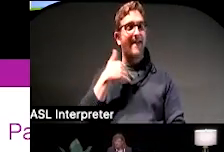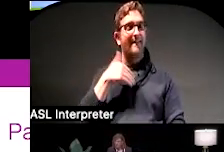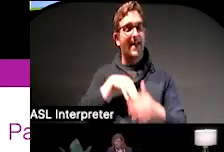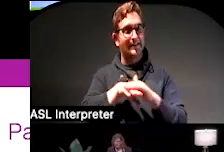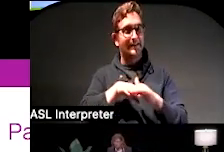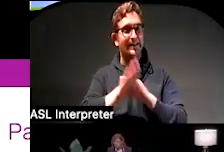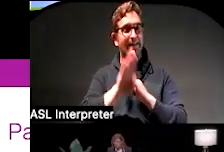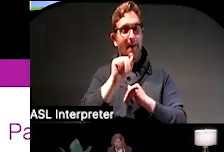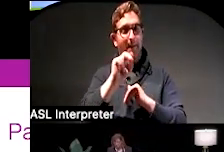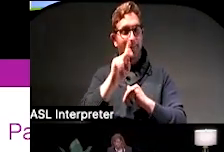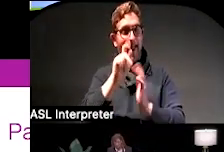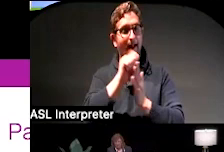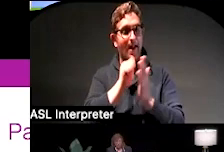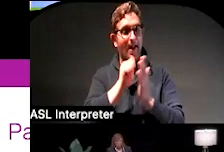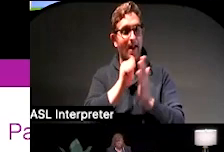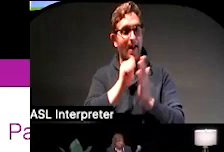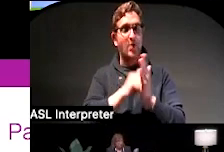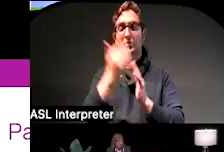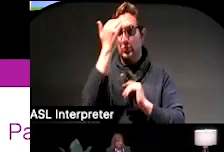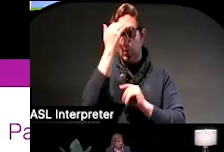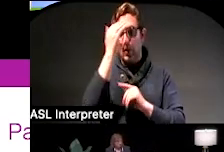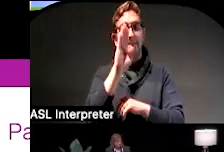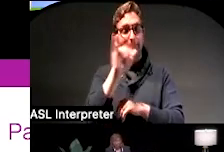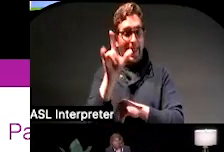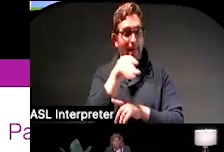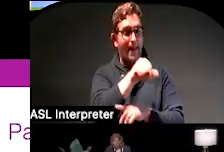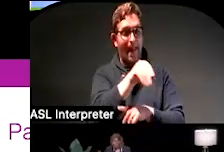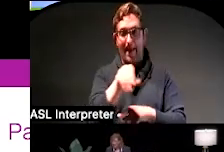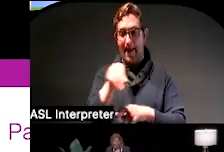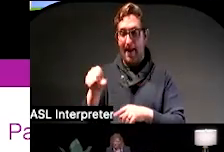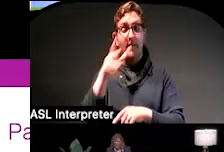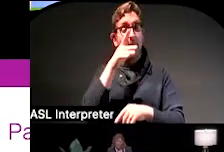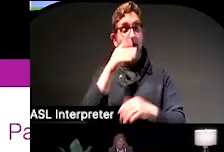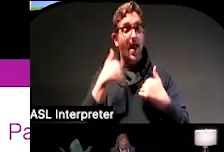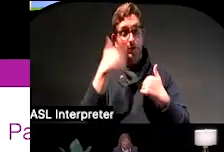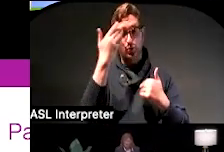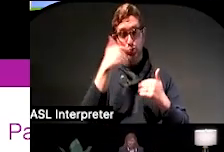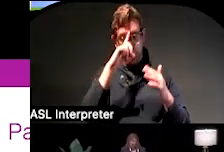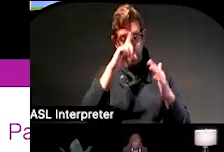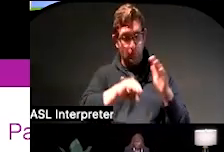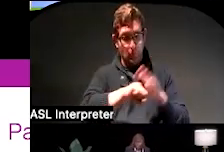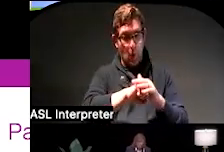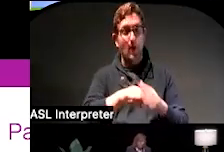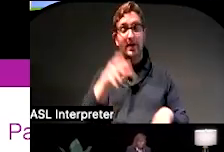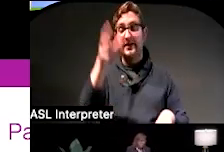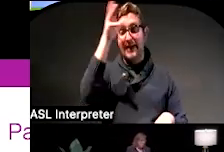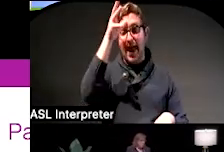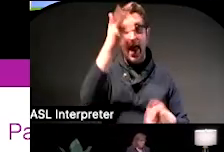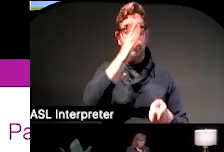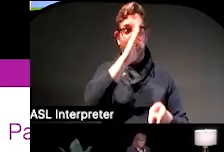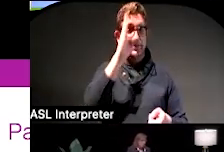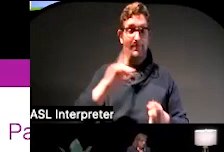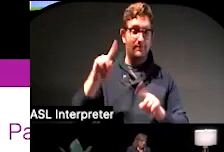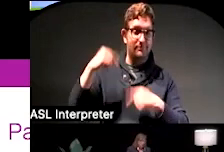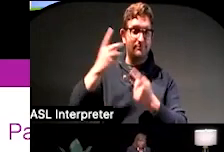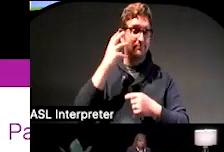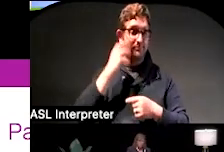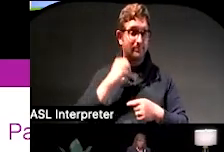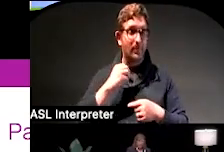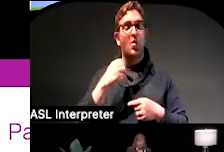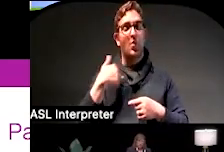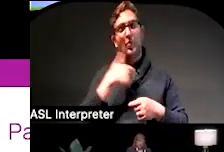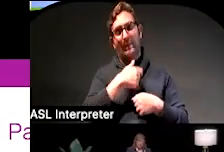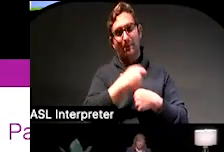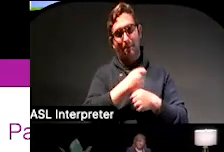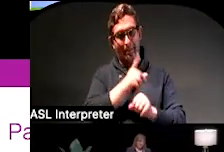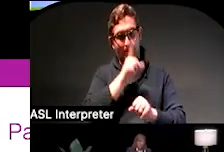that the bills are being paid, because mom has had a stroke and dad has never done it. We're going to make sure